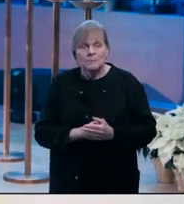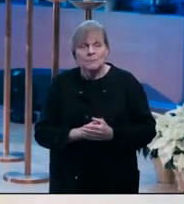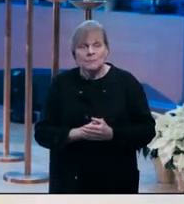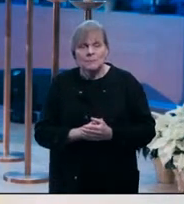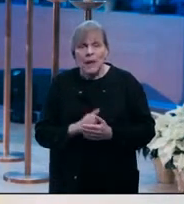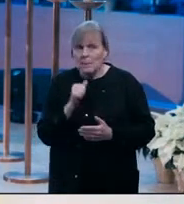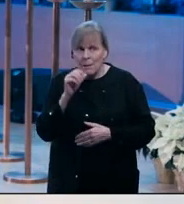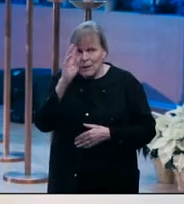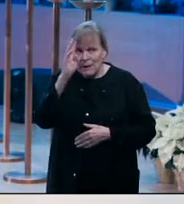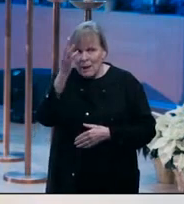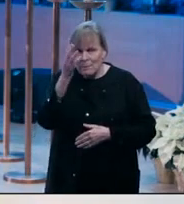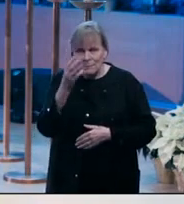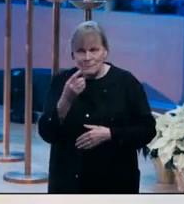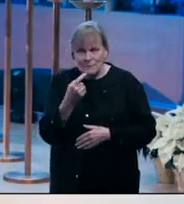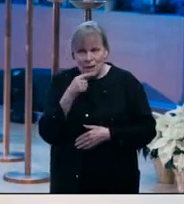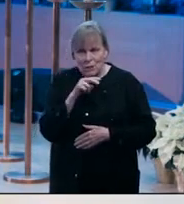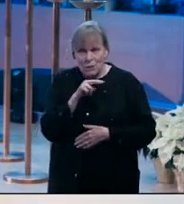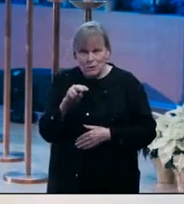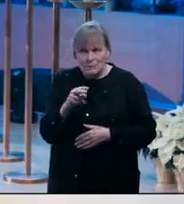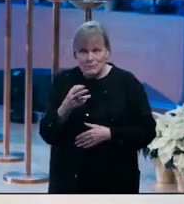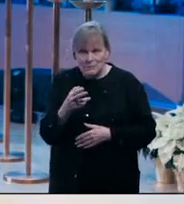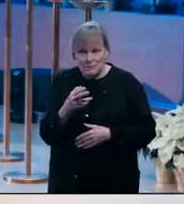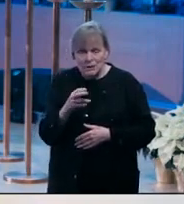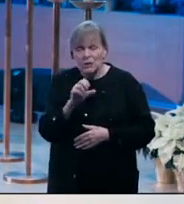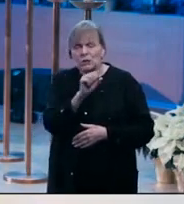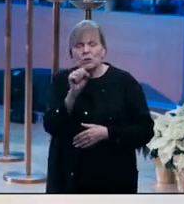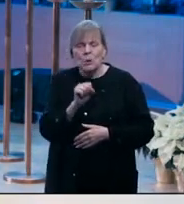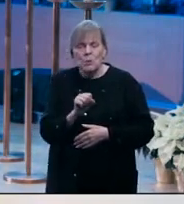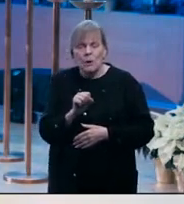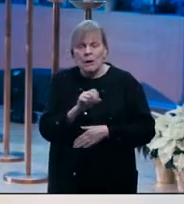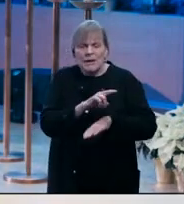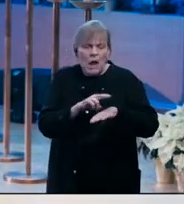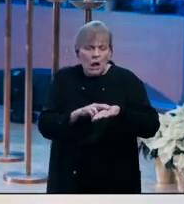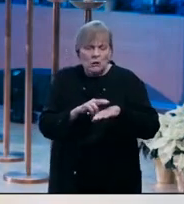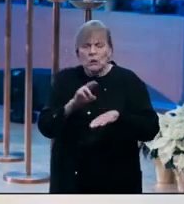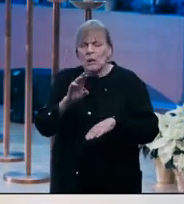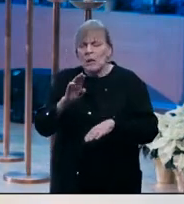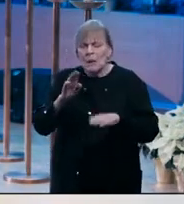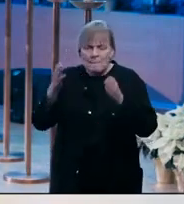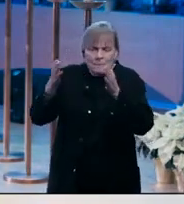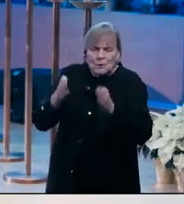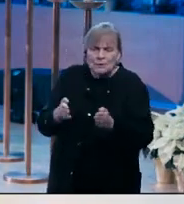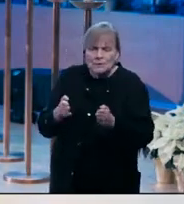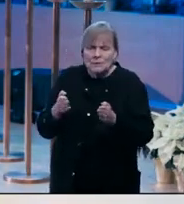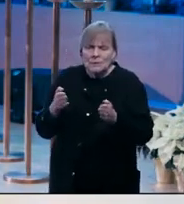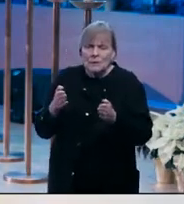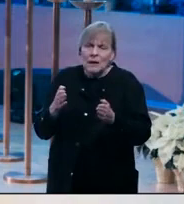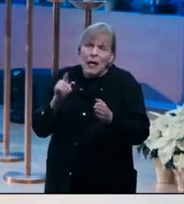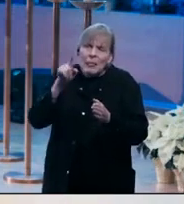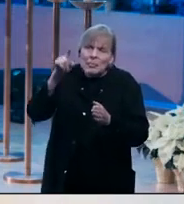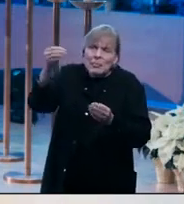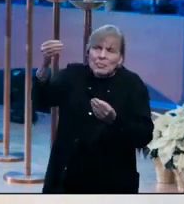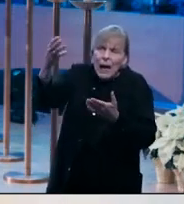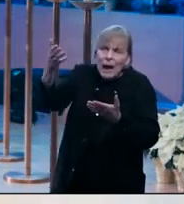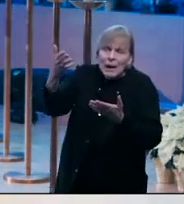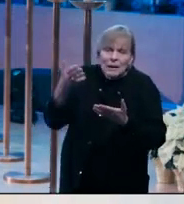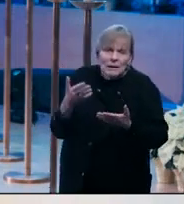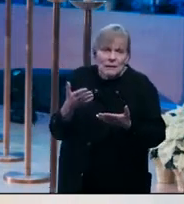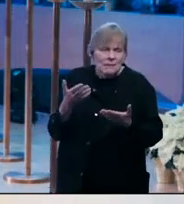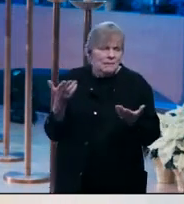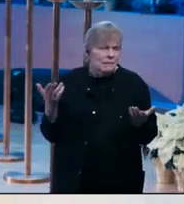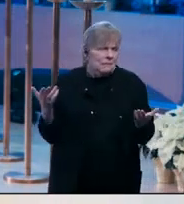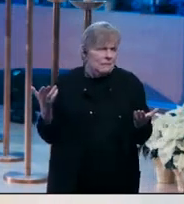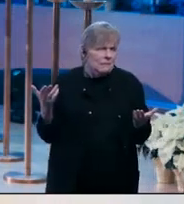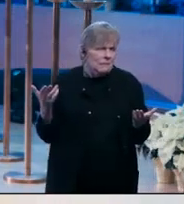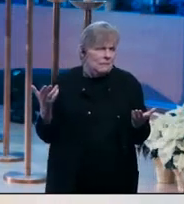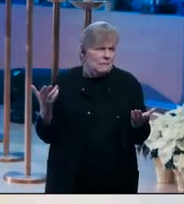I'm not making this up. This is what it said. You can go look back. Supernatural being in the flesh, bringing us light from faraway